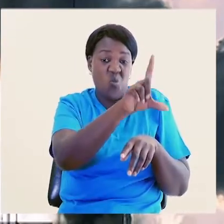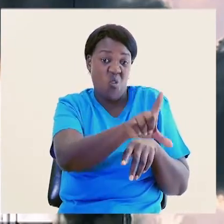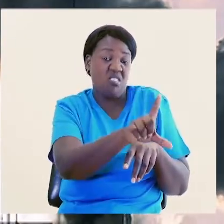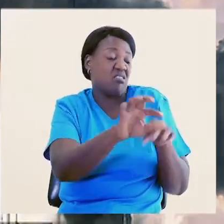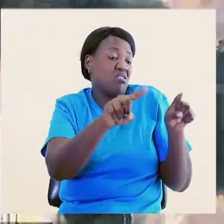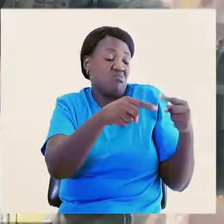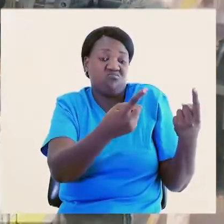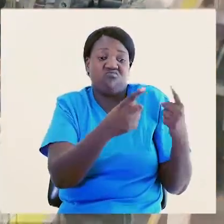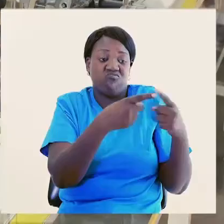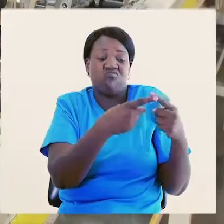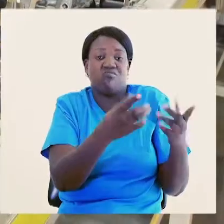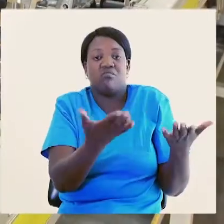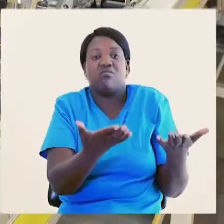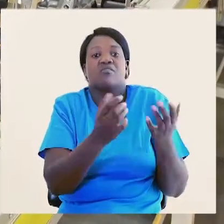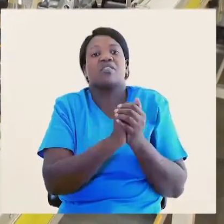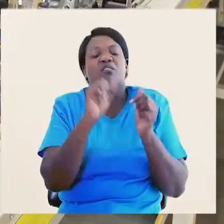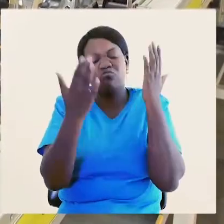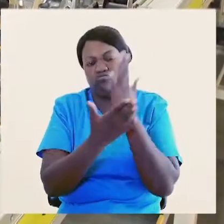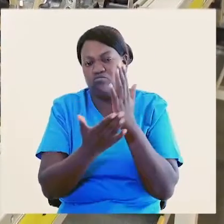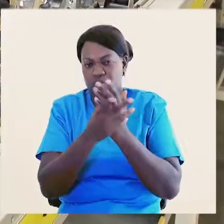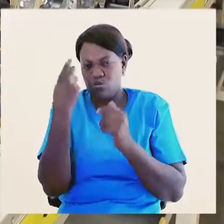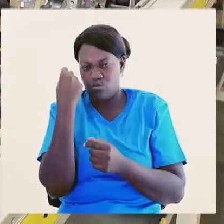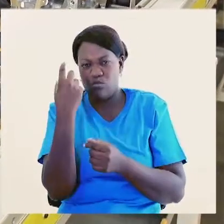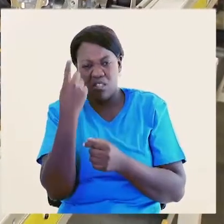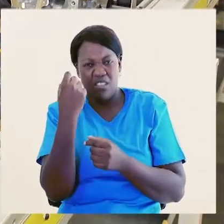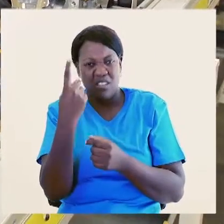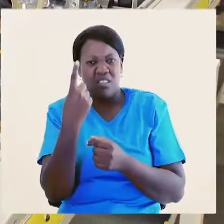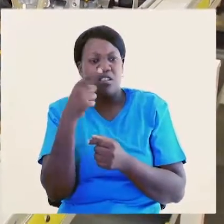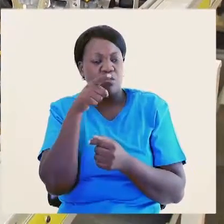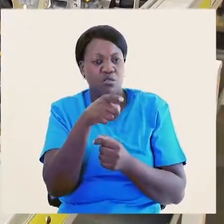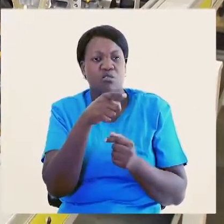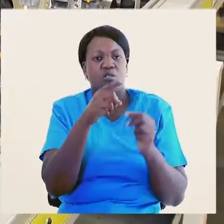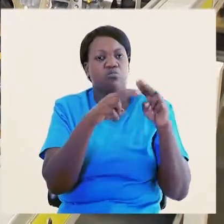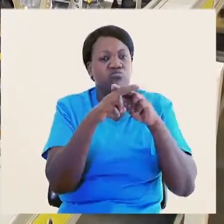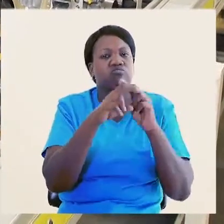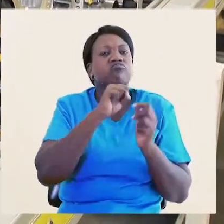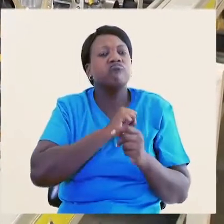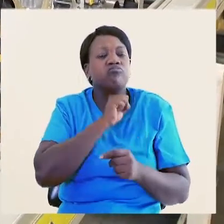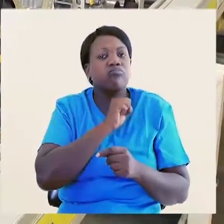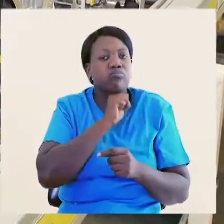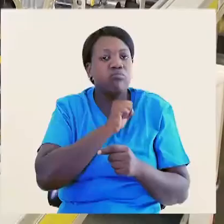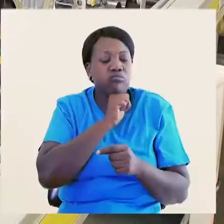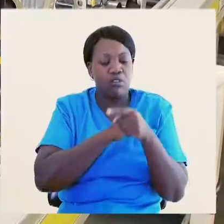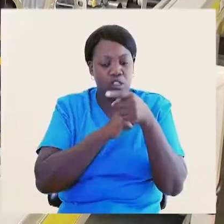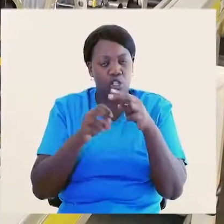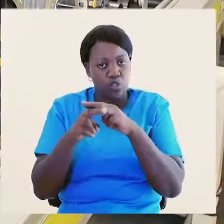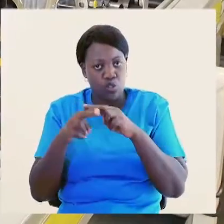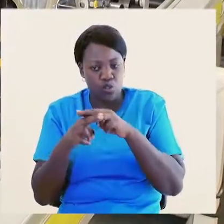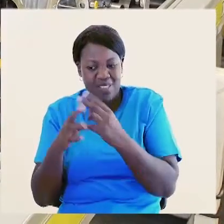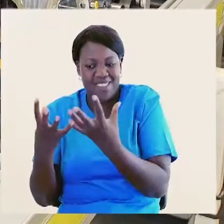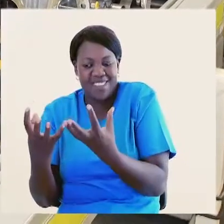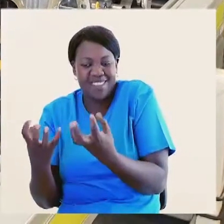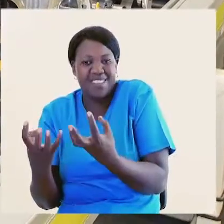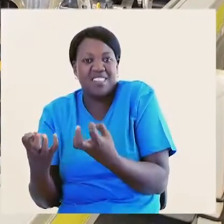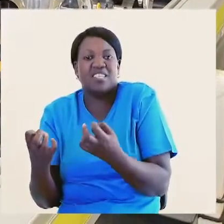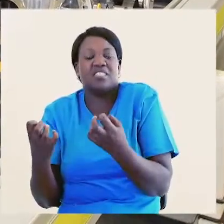or natural gas. See, that makes sense, which means industries need machinery, and in turn, machinery needs energy